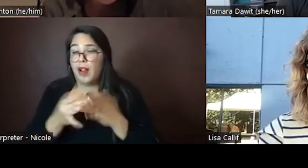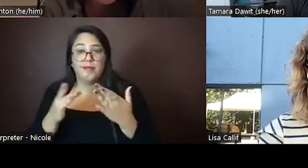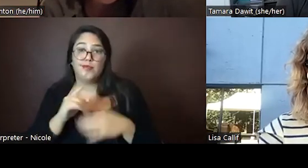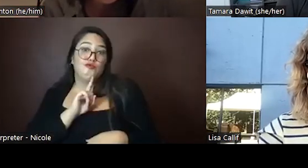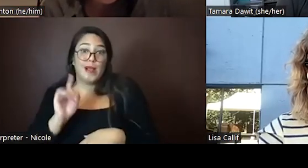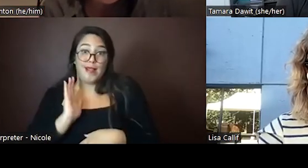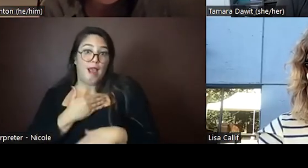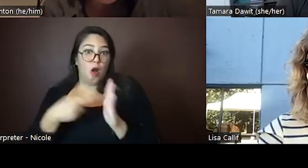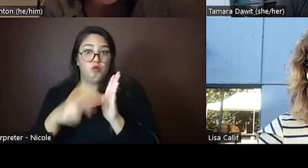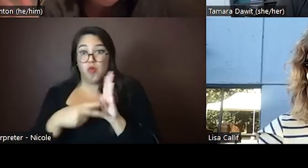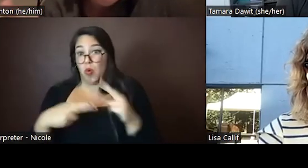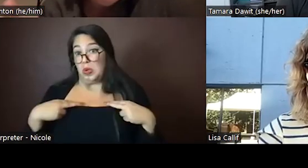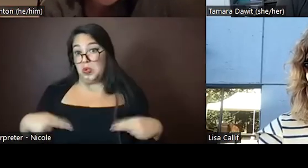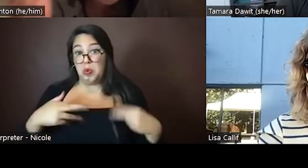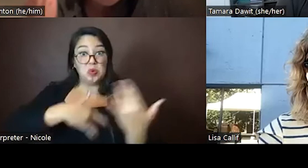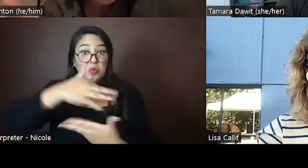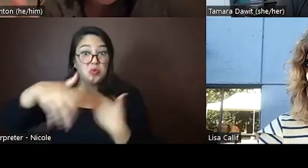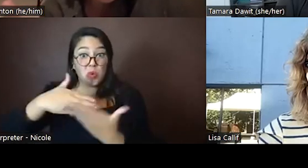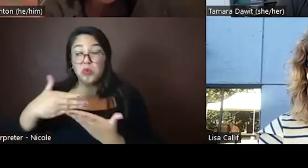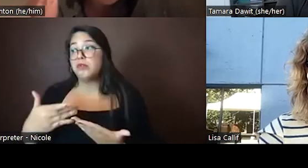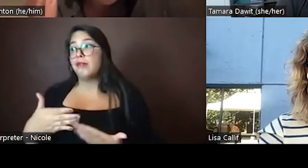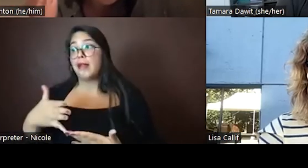values alignment. Do my values align